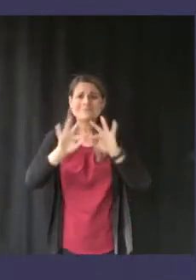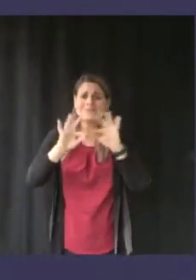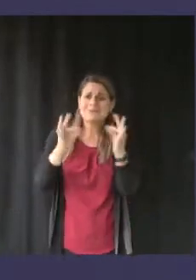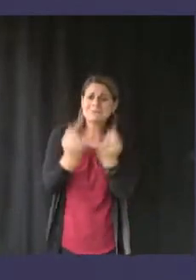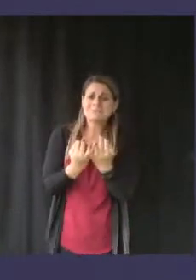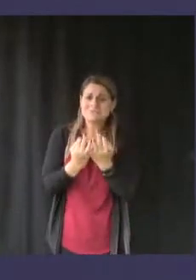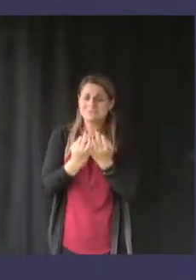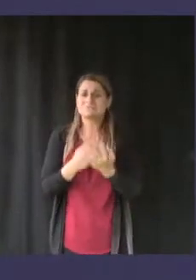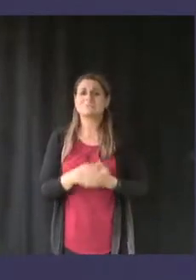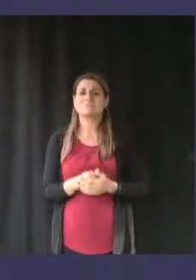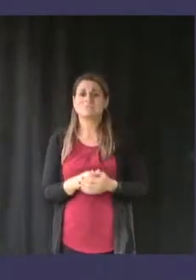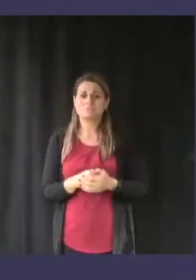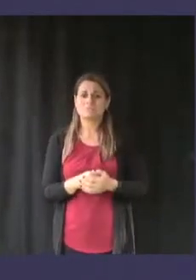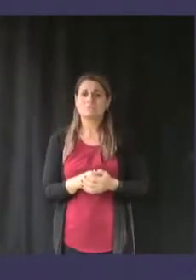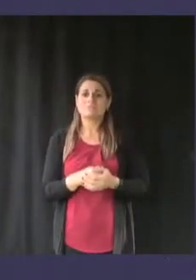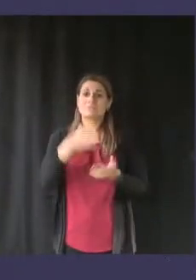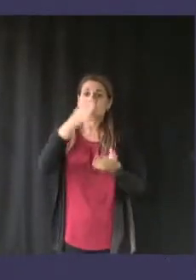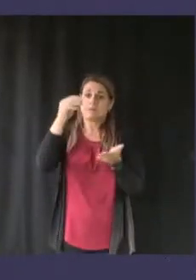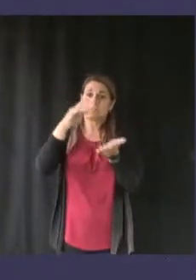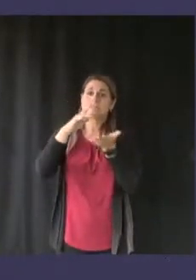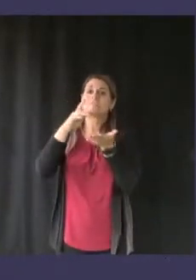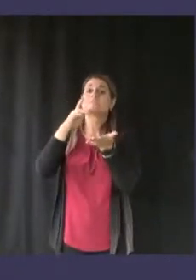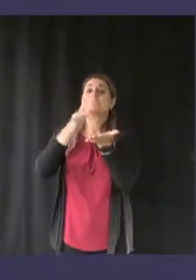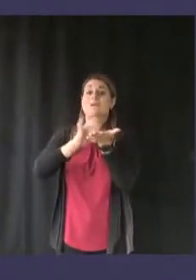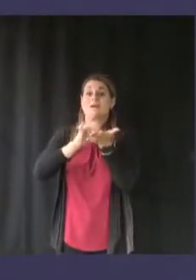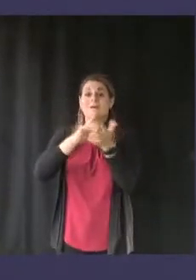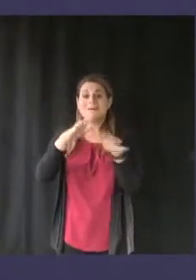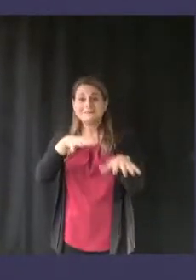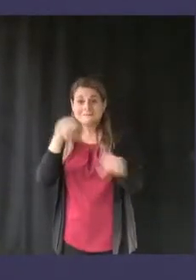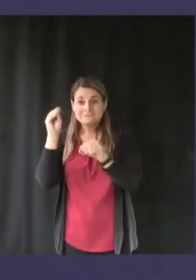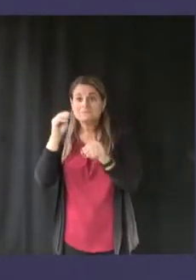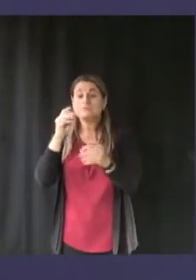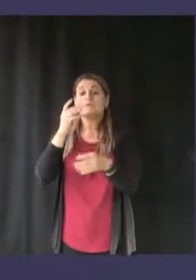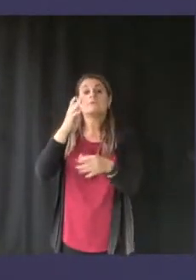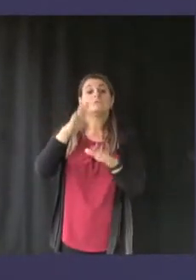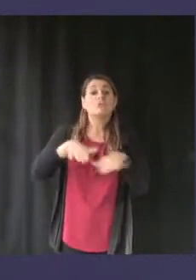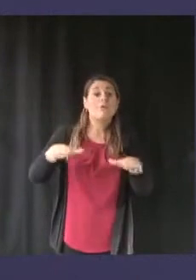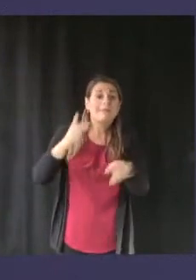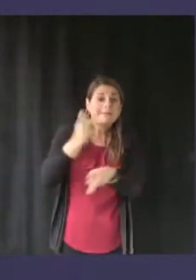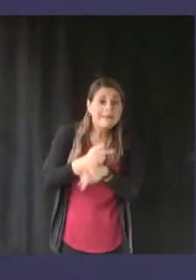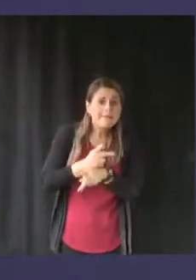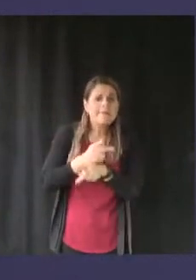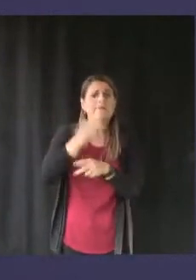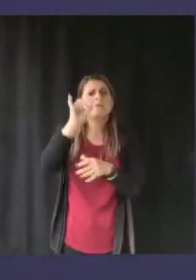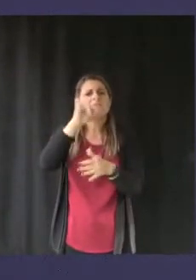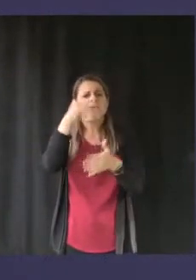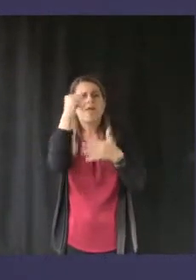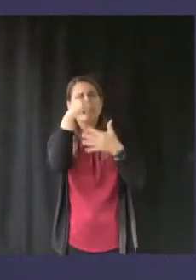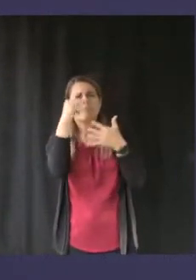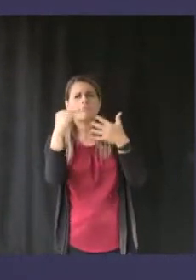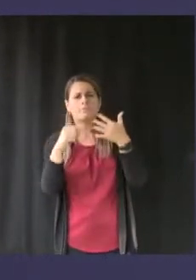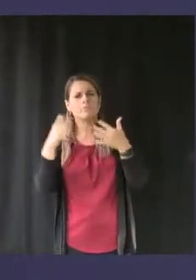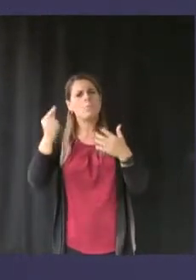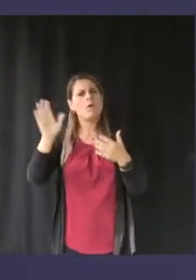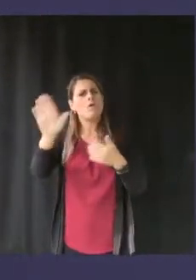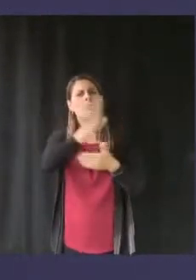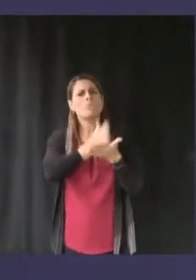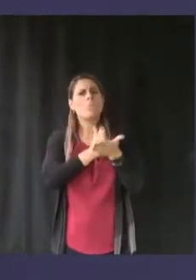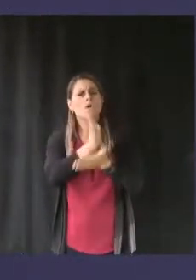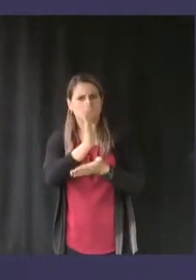medical leave and child care and everything that he thought was important to the American ideal going forward.